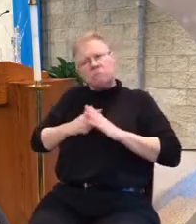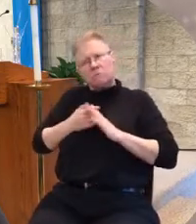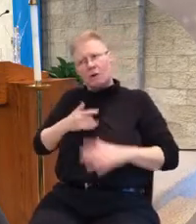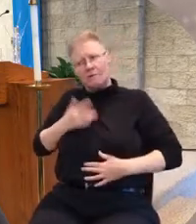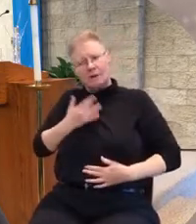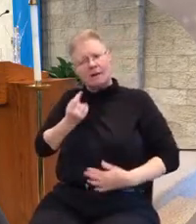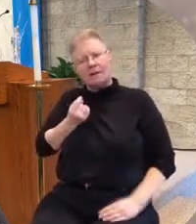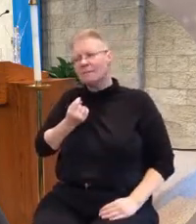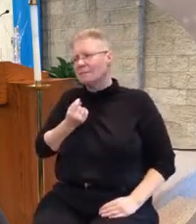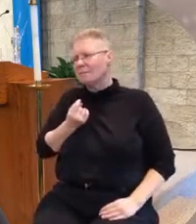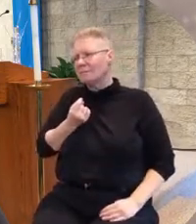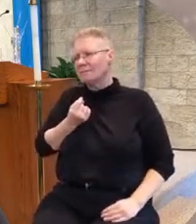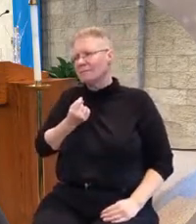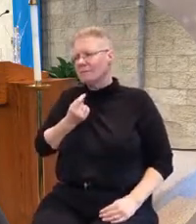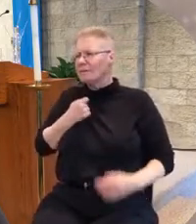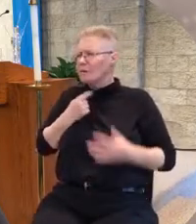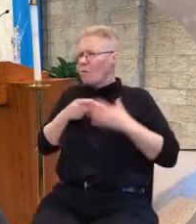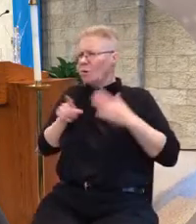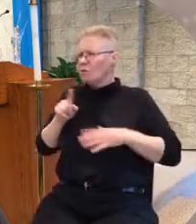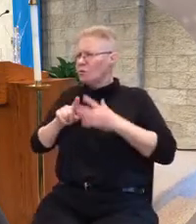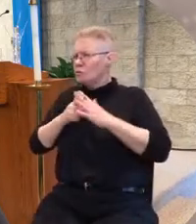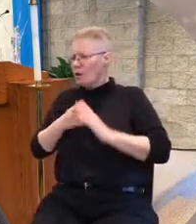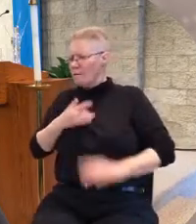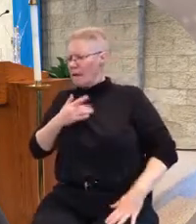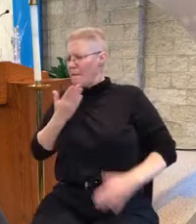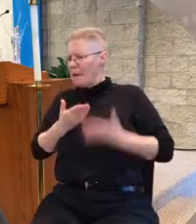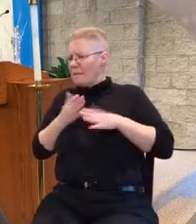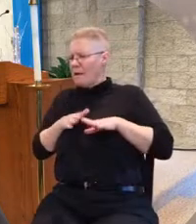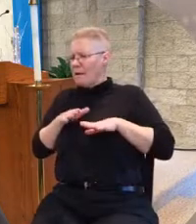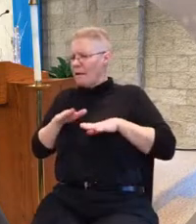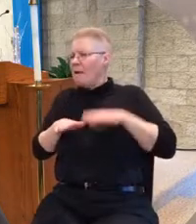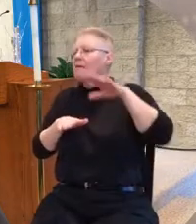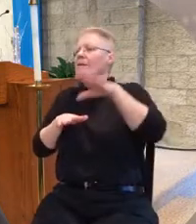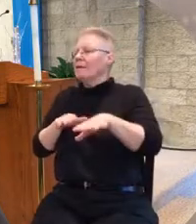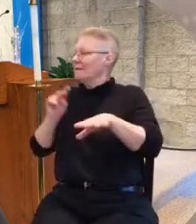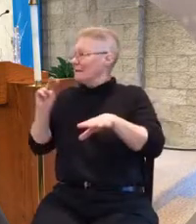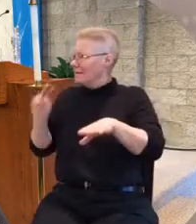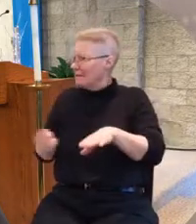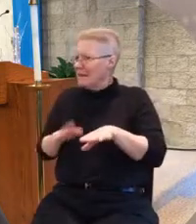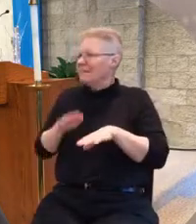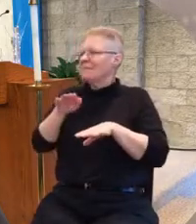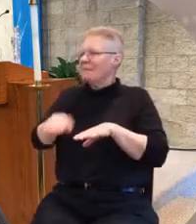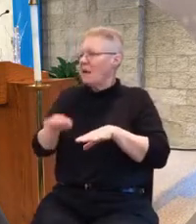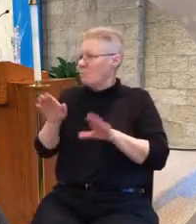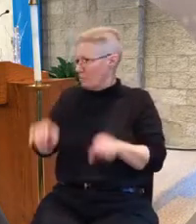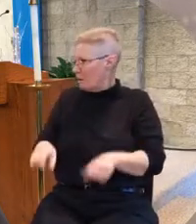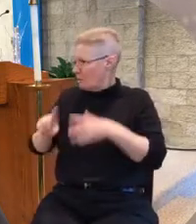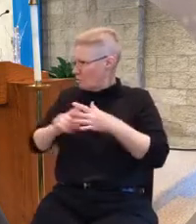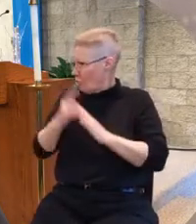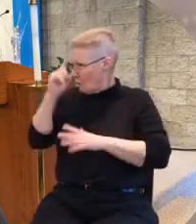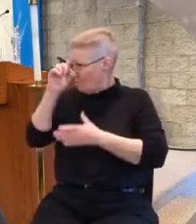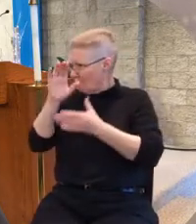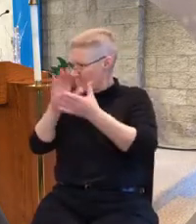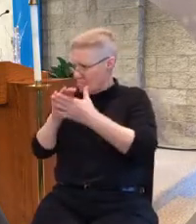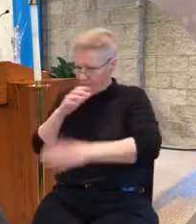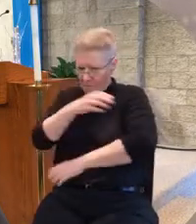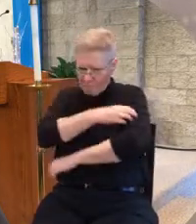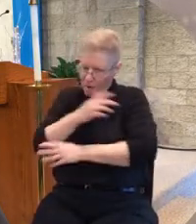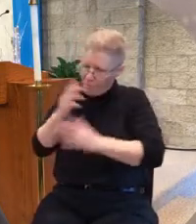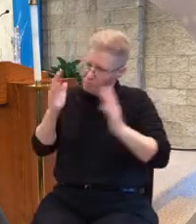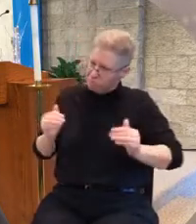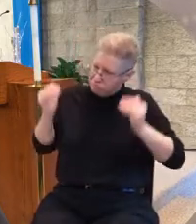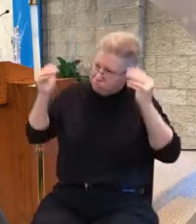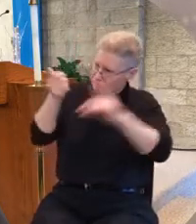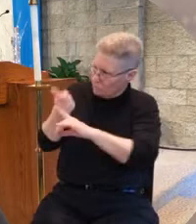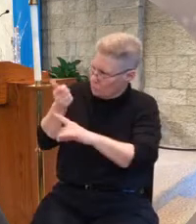are you starting to feel? That maybe in the second step you can come to believe that there's a power greater than yourself that is your real self that can